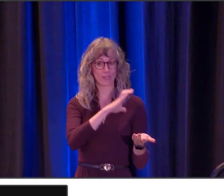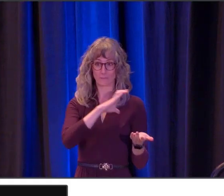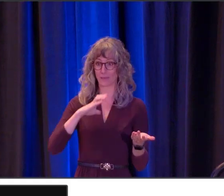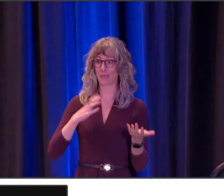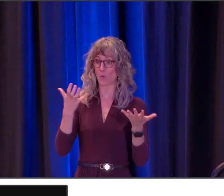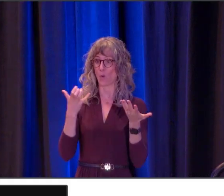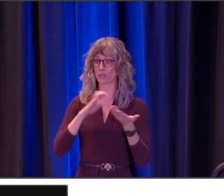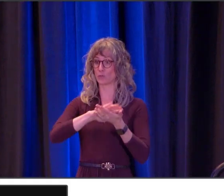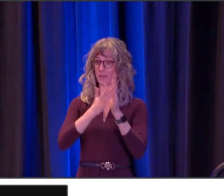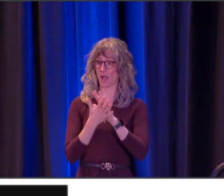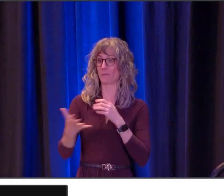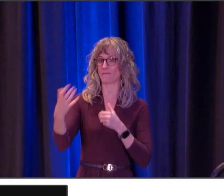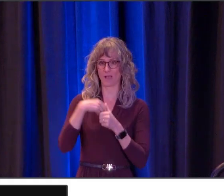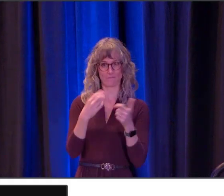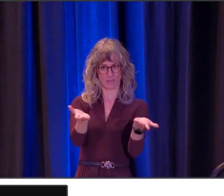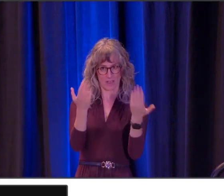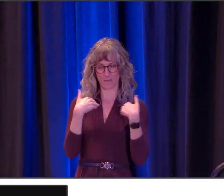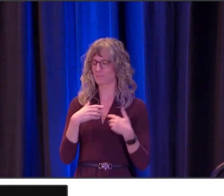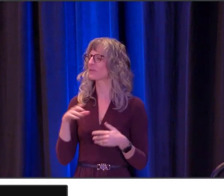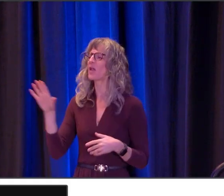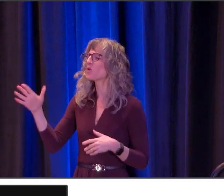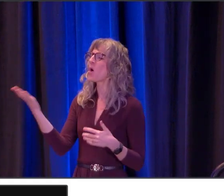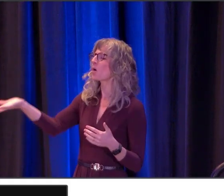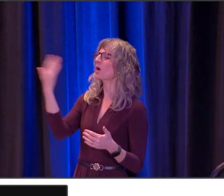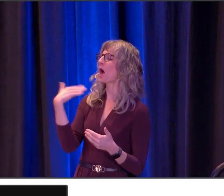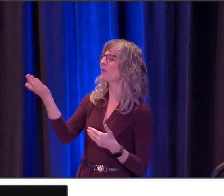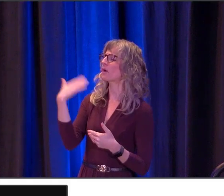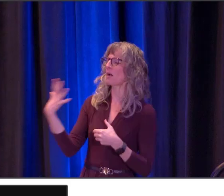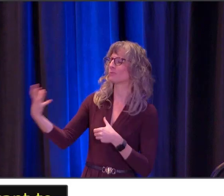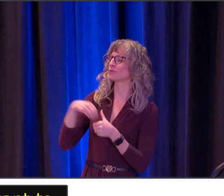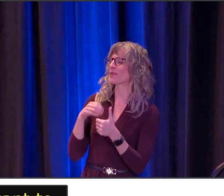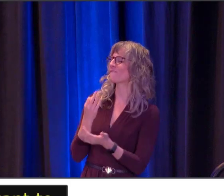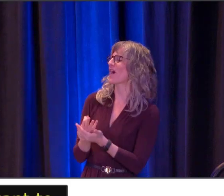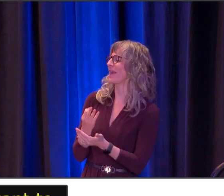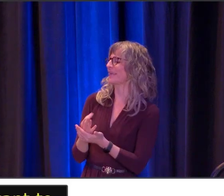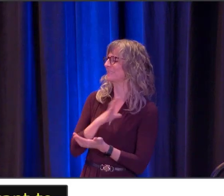involved. He's lying. It's the Finance Committee.